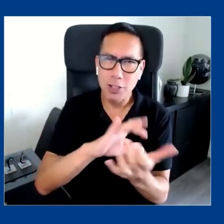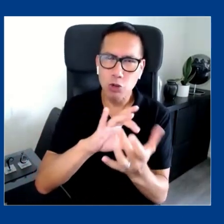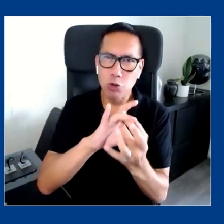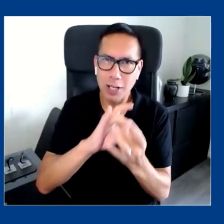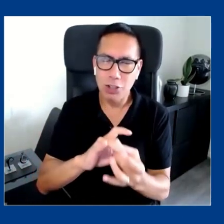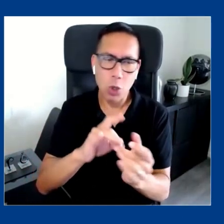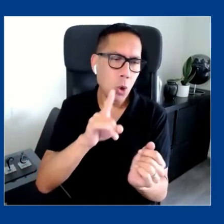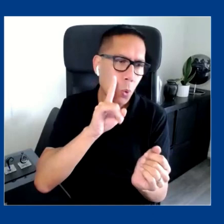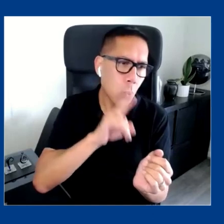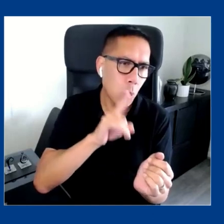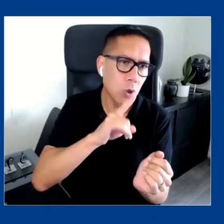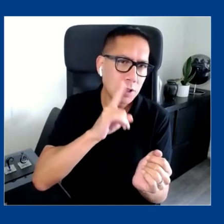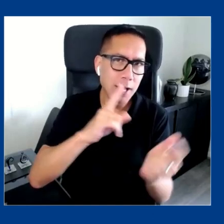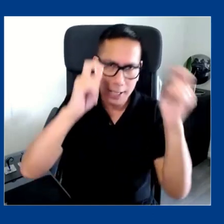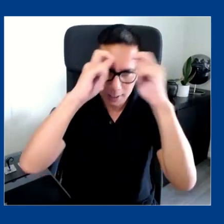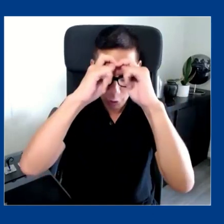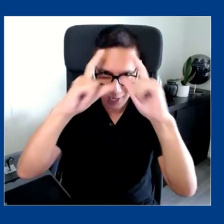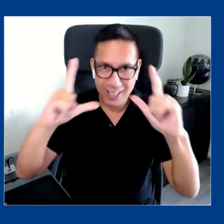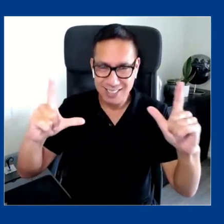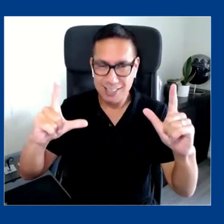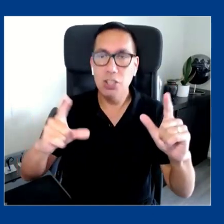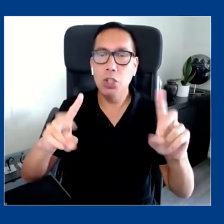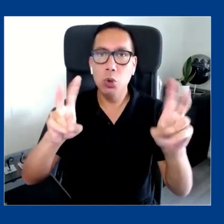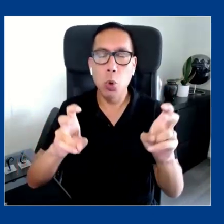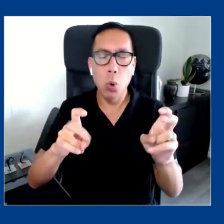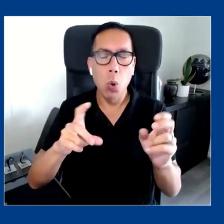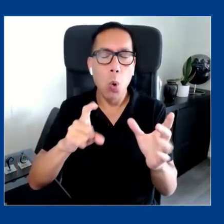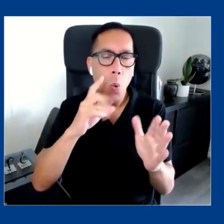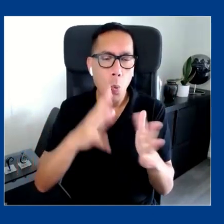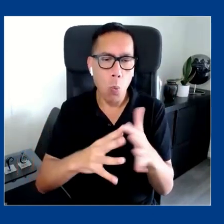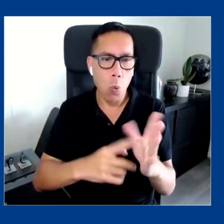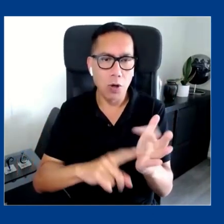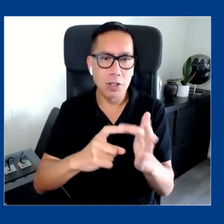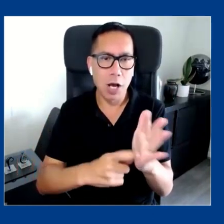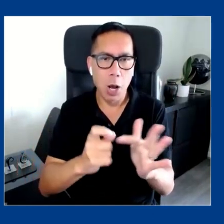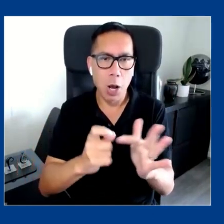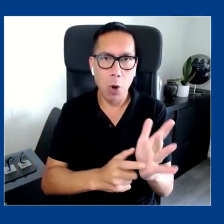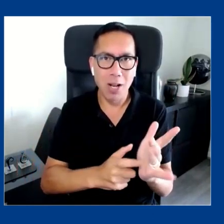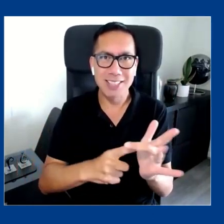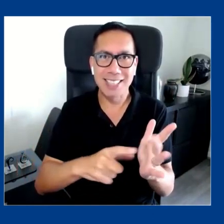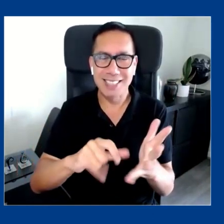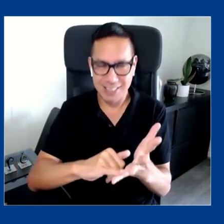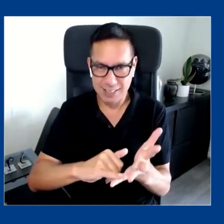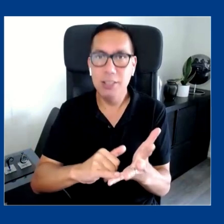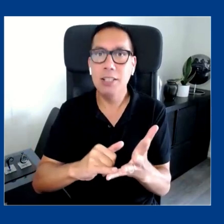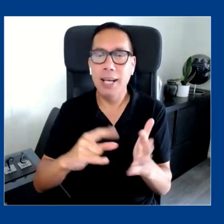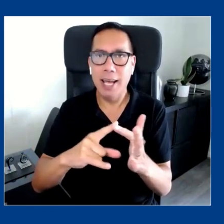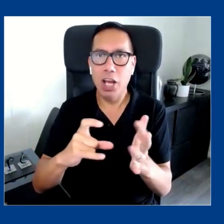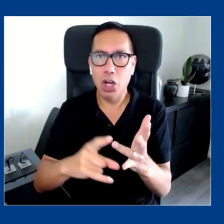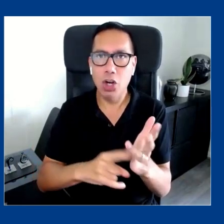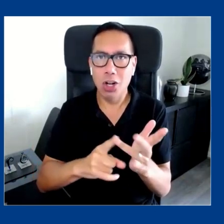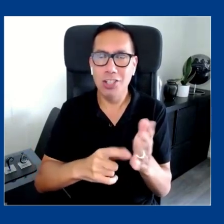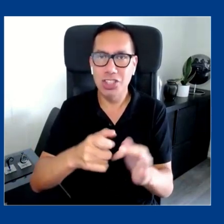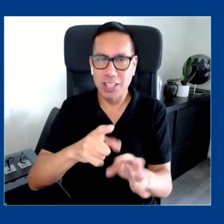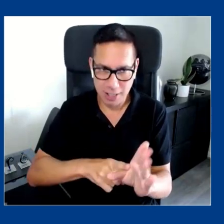in Timor-Leste, titled Water Politics and Spiritual Ecology, Custom, Environmental Governance and